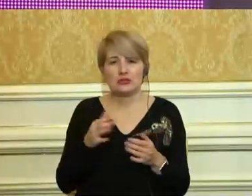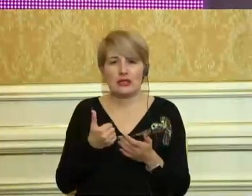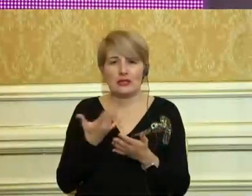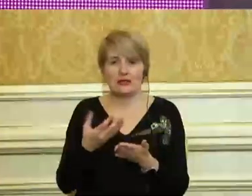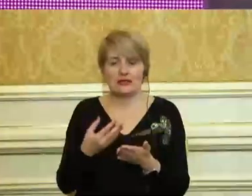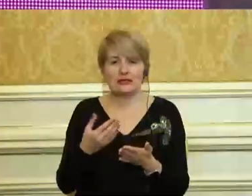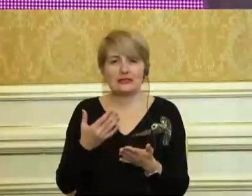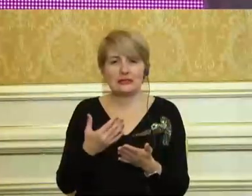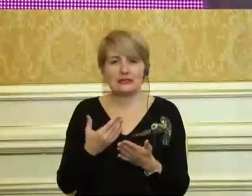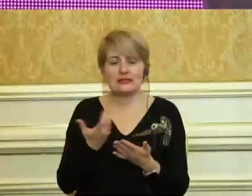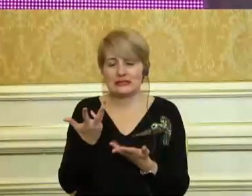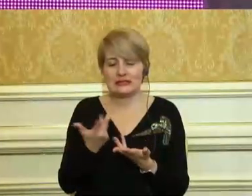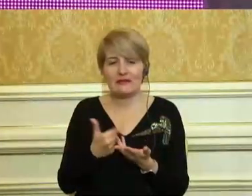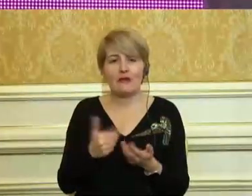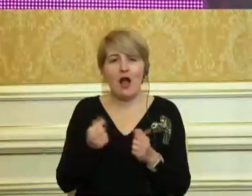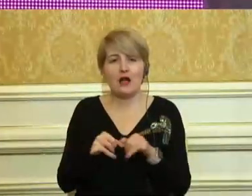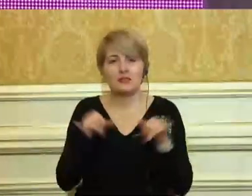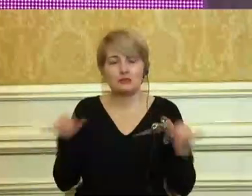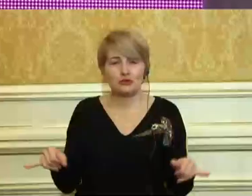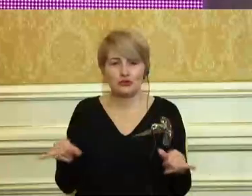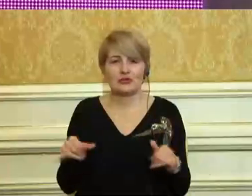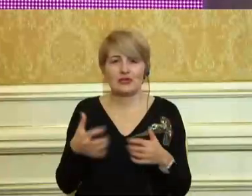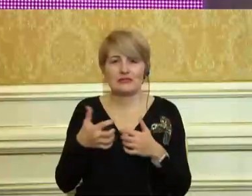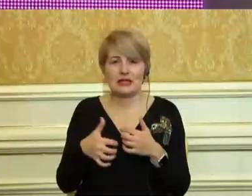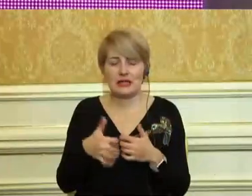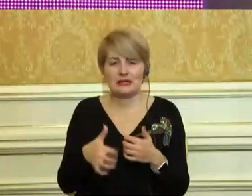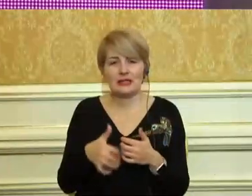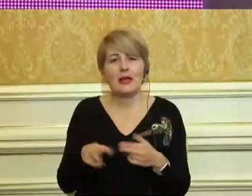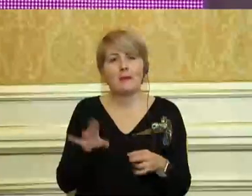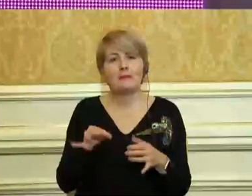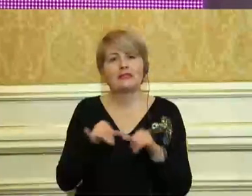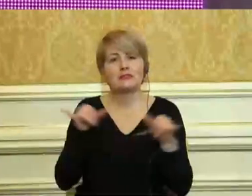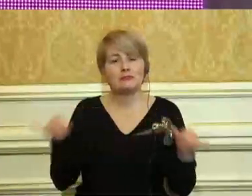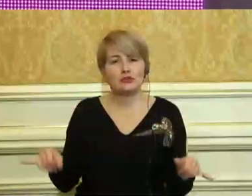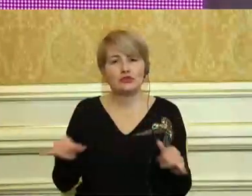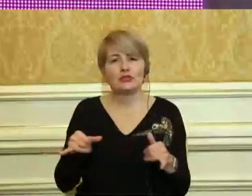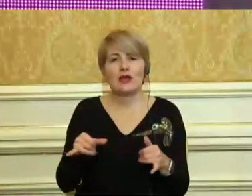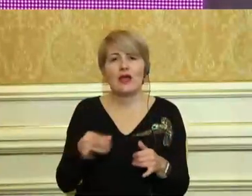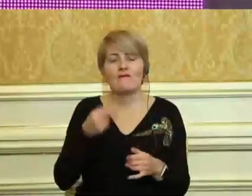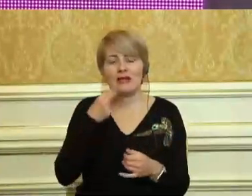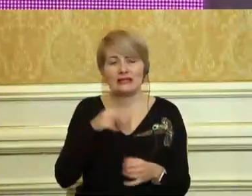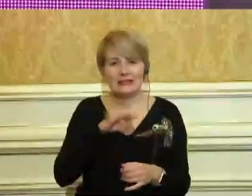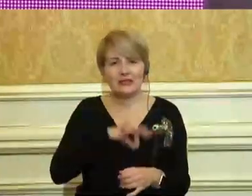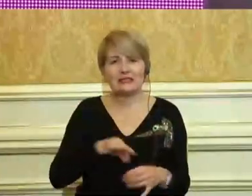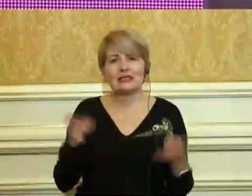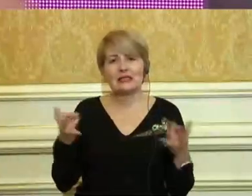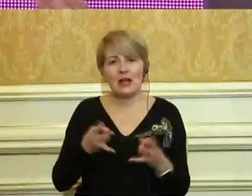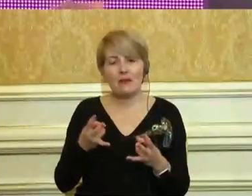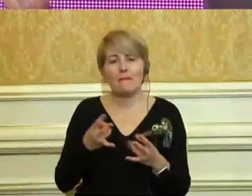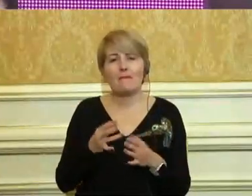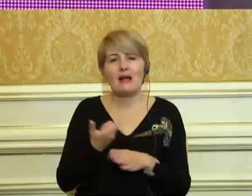we have the increase, how to increase the efficiency from the inside, how to increase